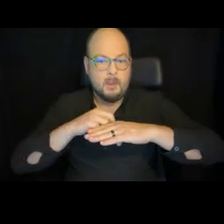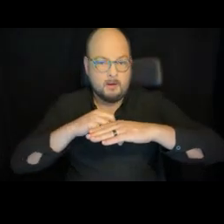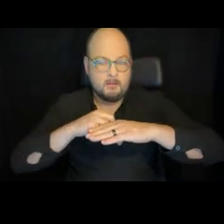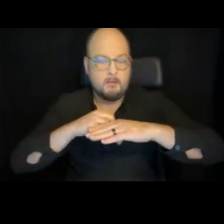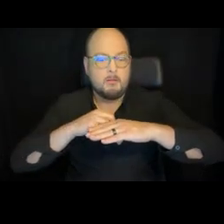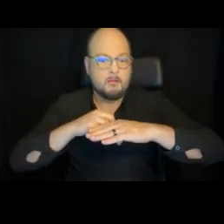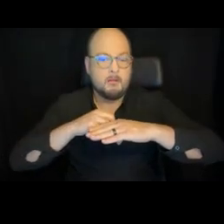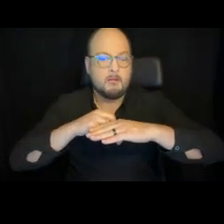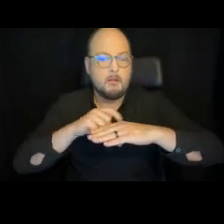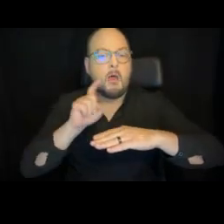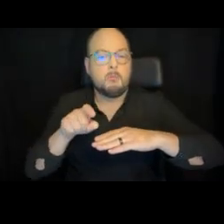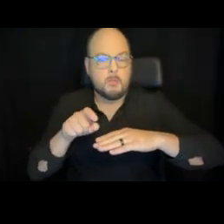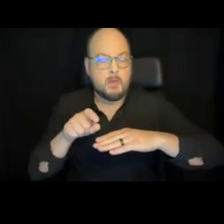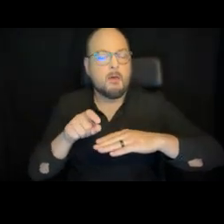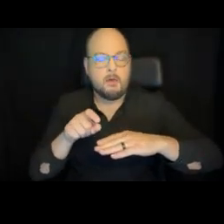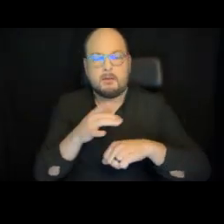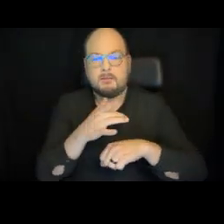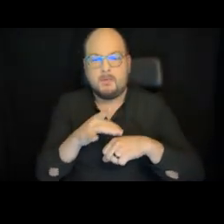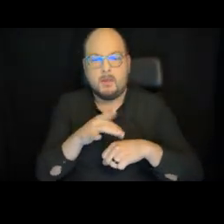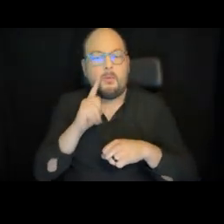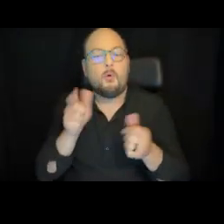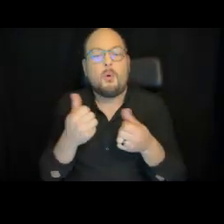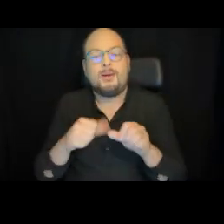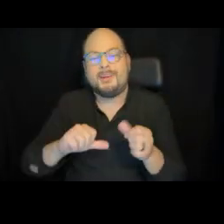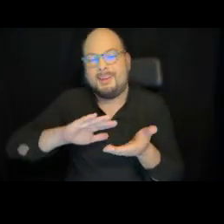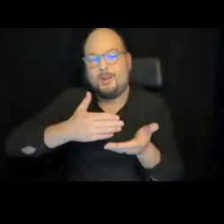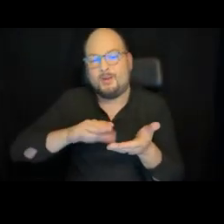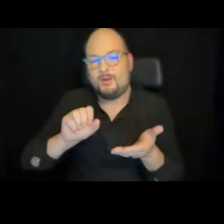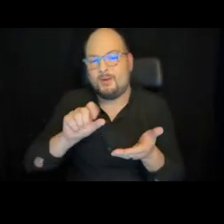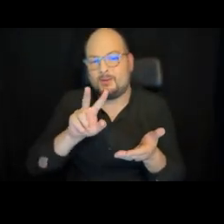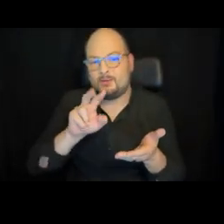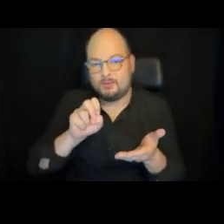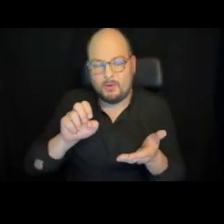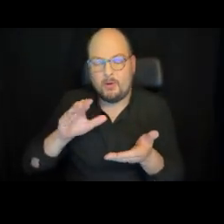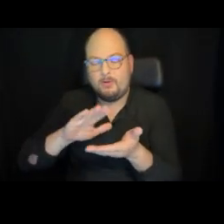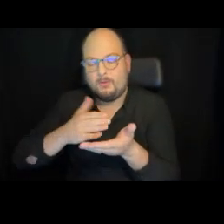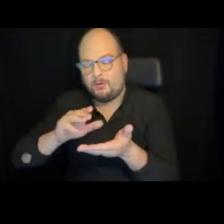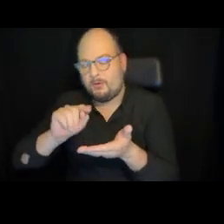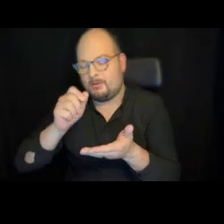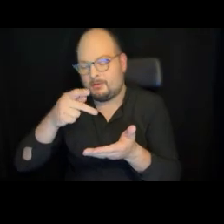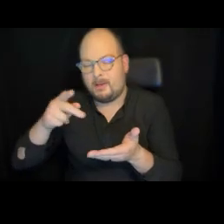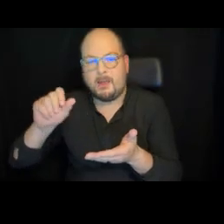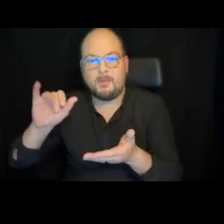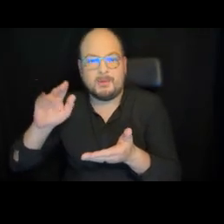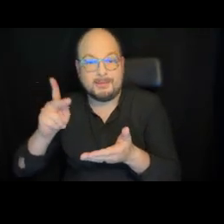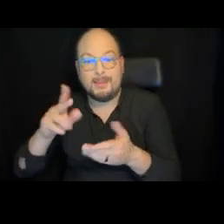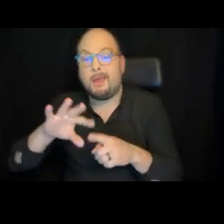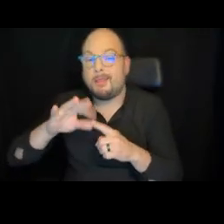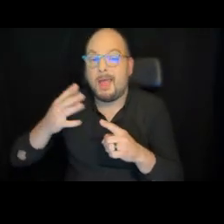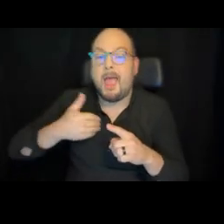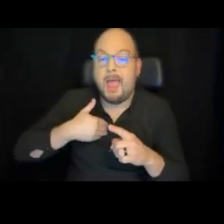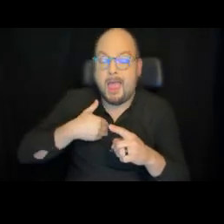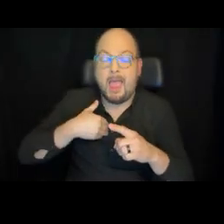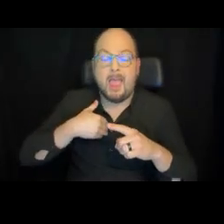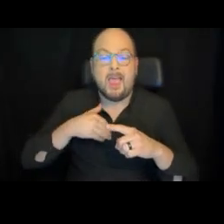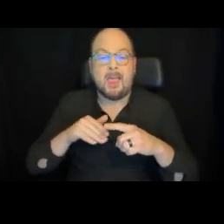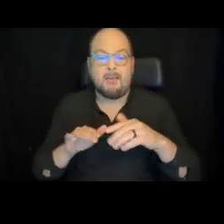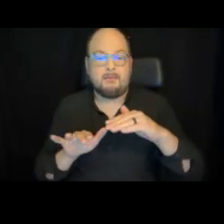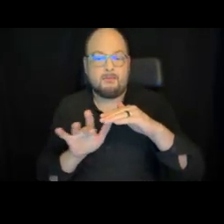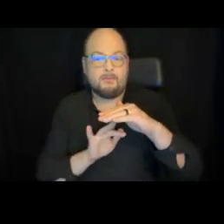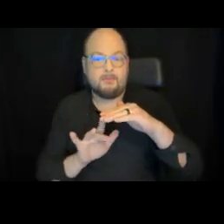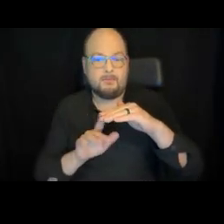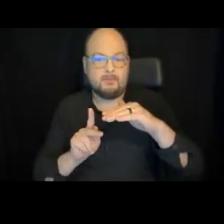at ranges, cooktops, and sinks unless knee space is provided. Again, knee is the word that's